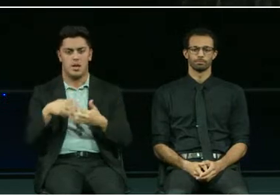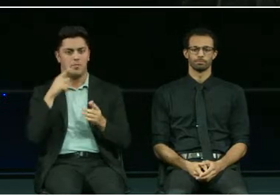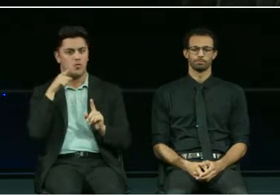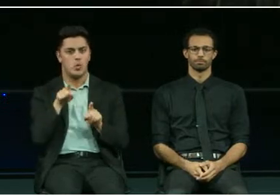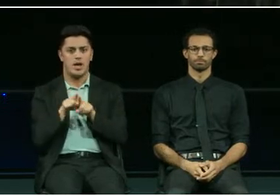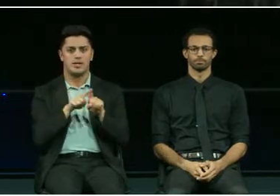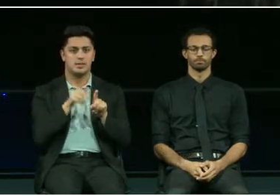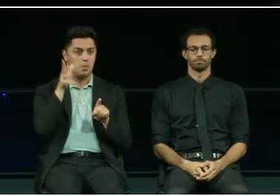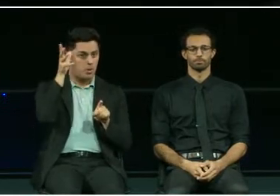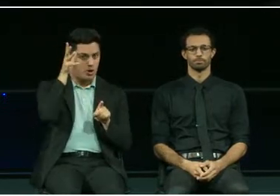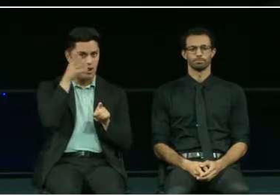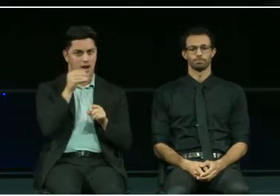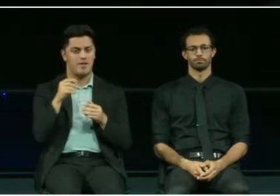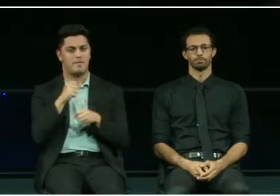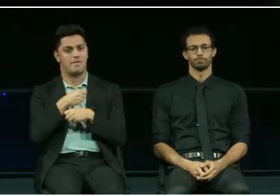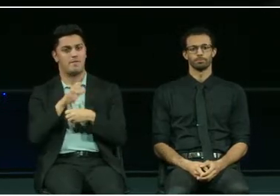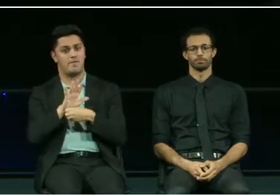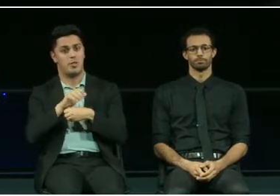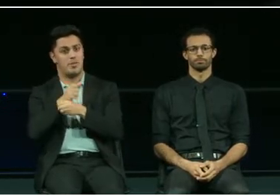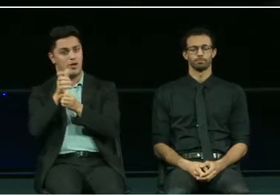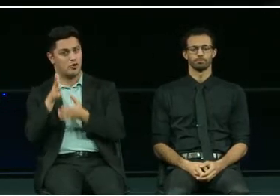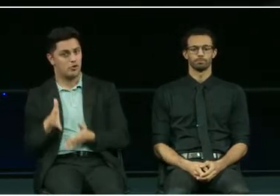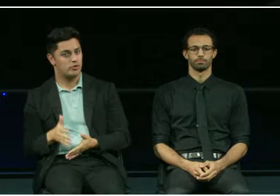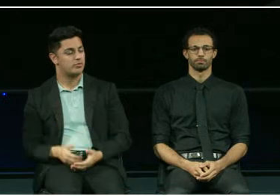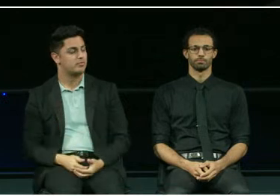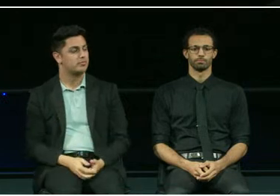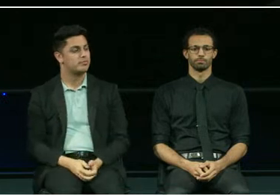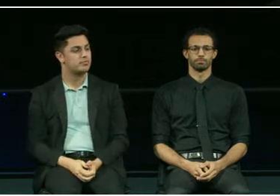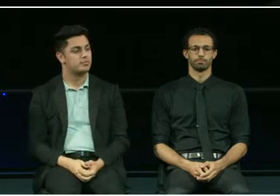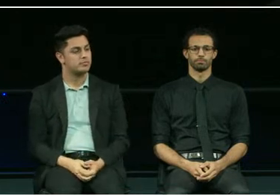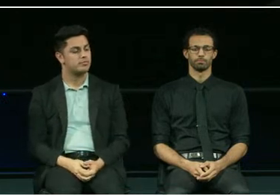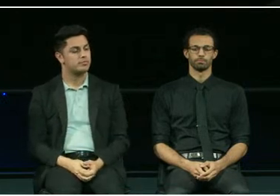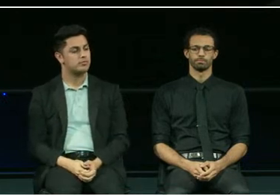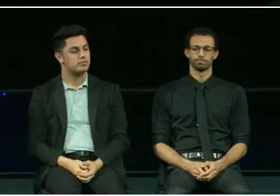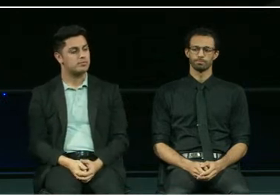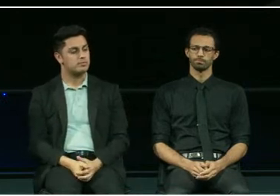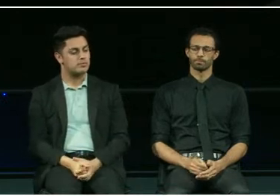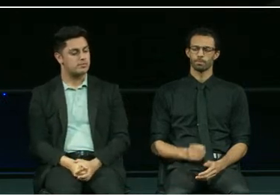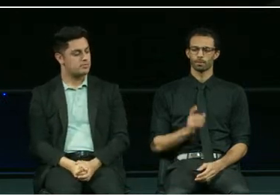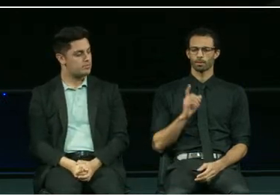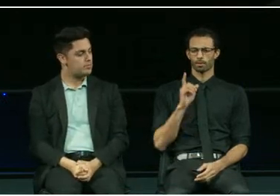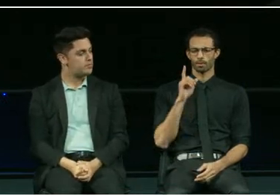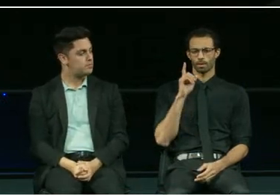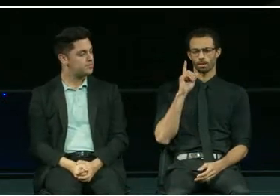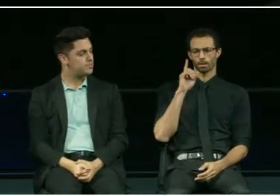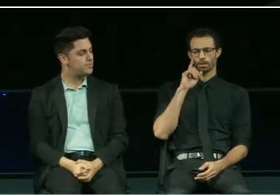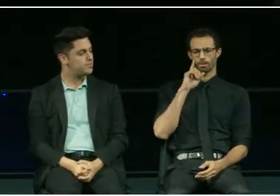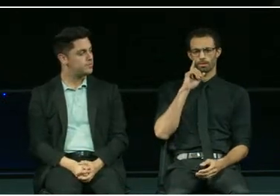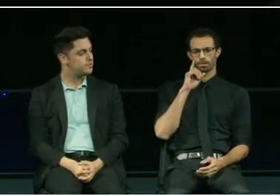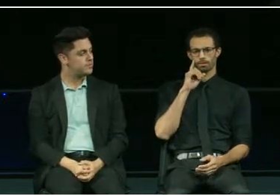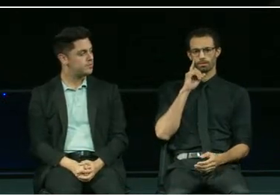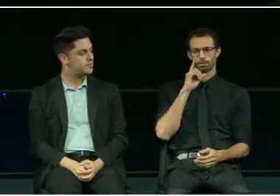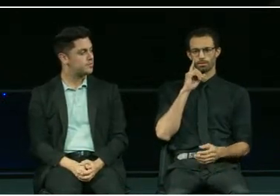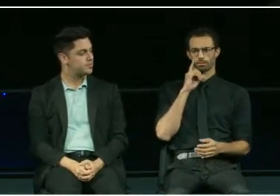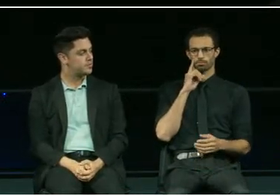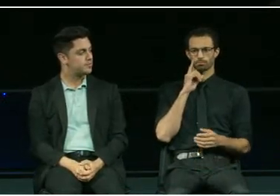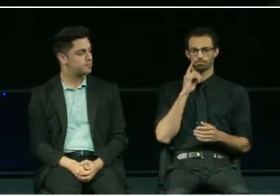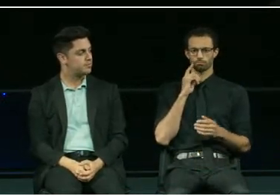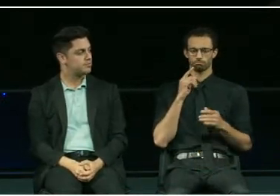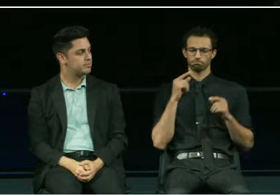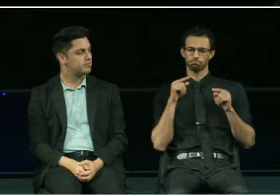as a filmmaker? I think they kind of lined up in most